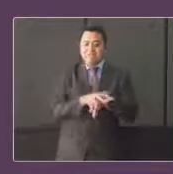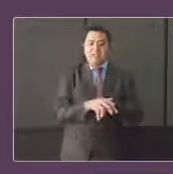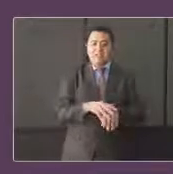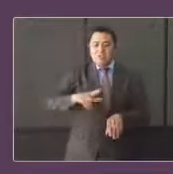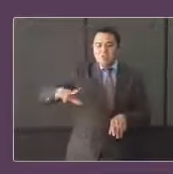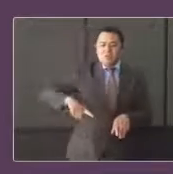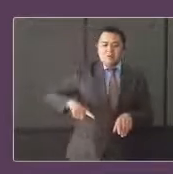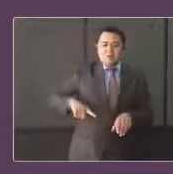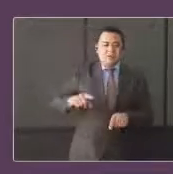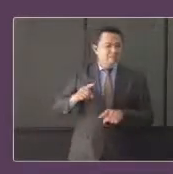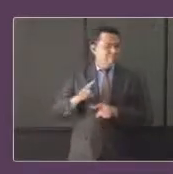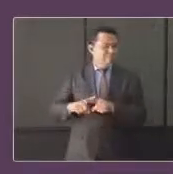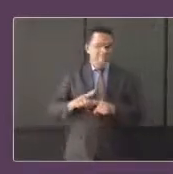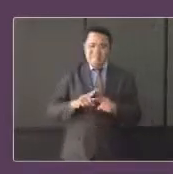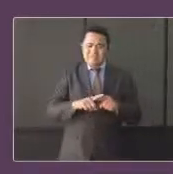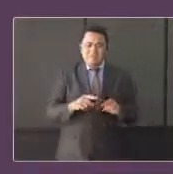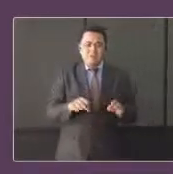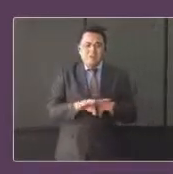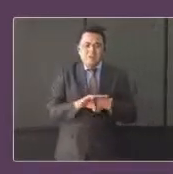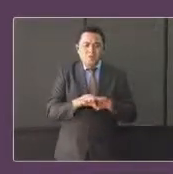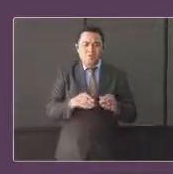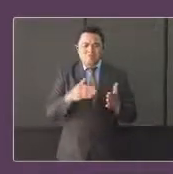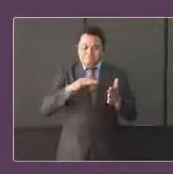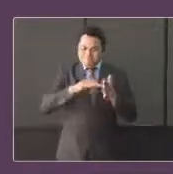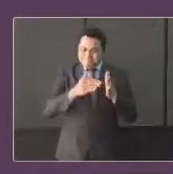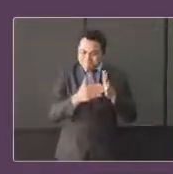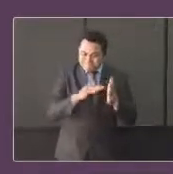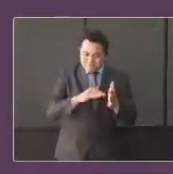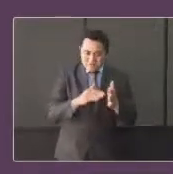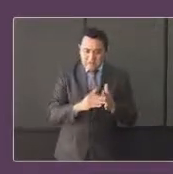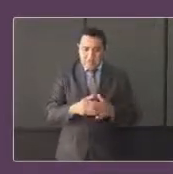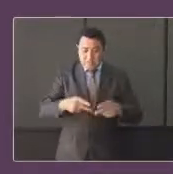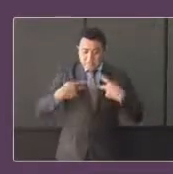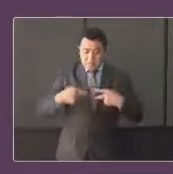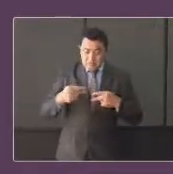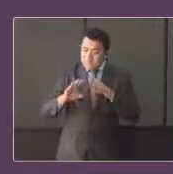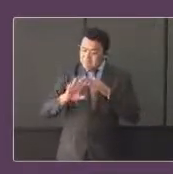system and be able to run for